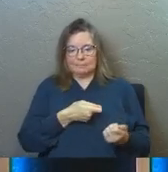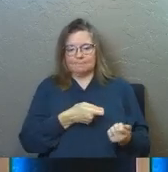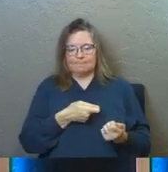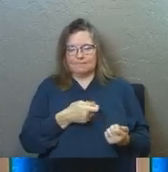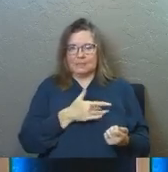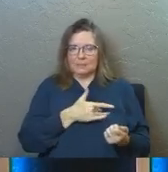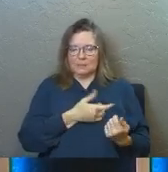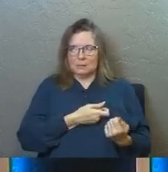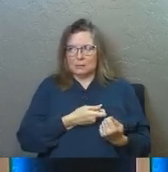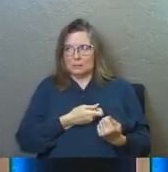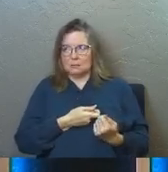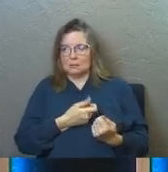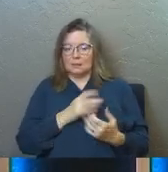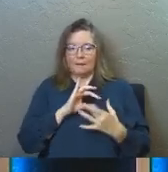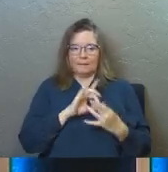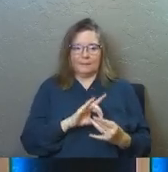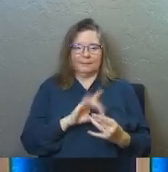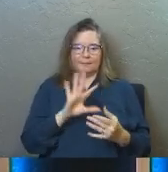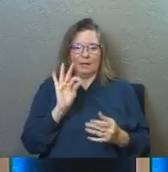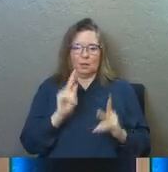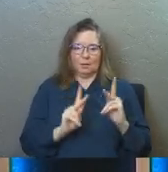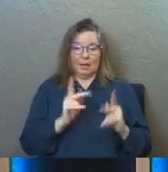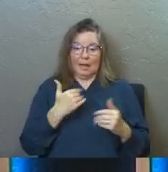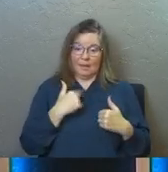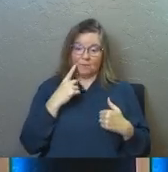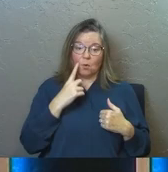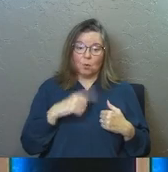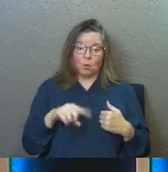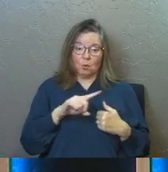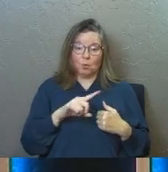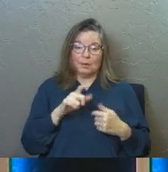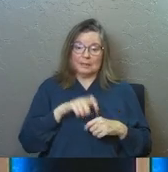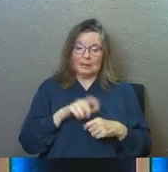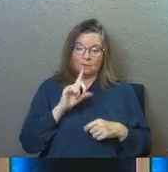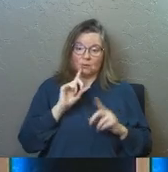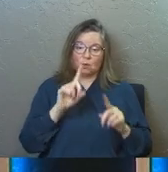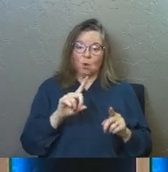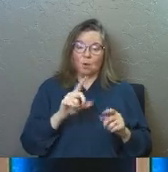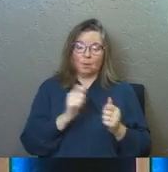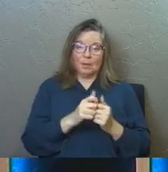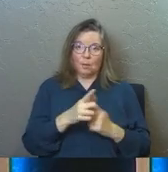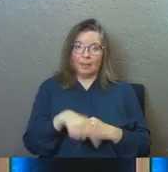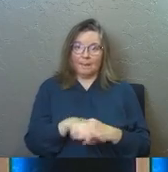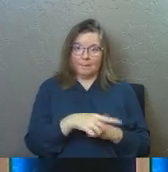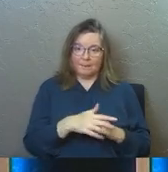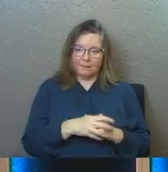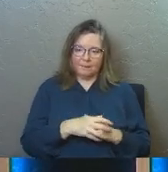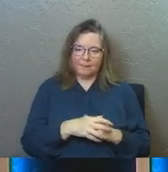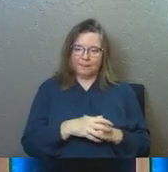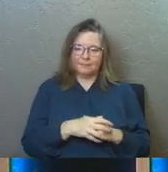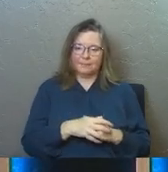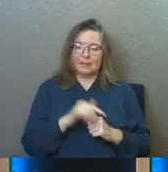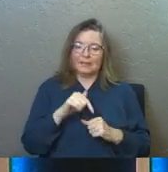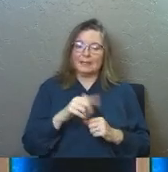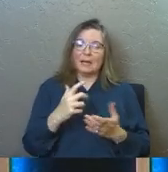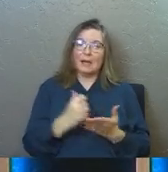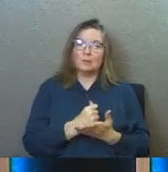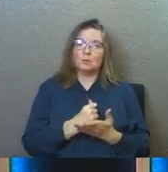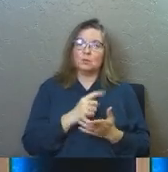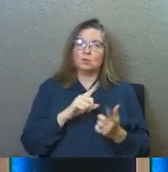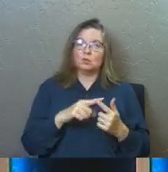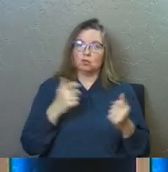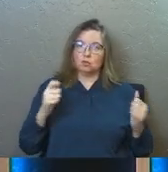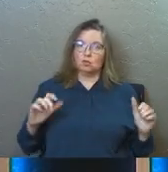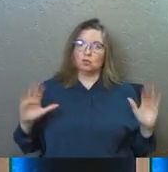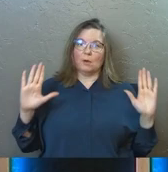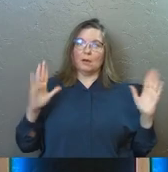at those heartstrings and saying, you got to find your people, because I've got them for you. There's time for you to go be with them. This is an opportunity